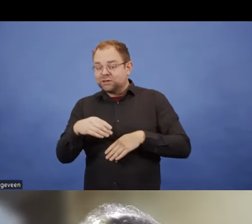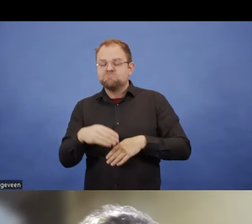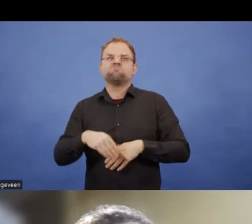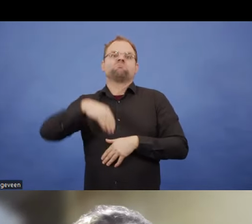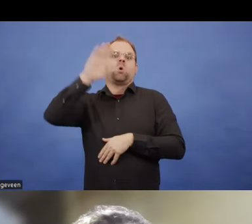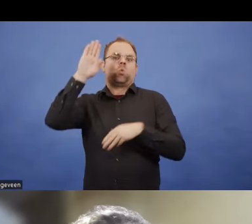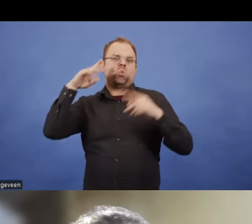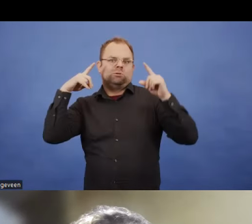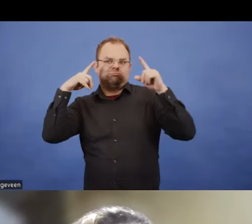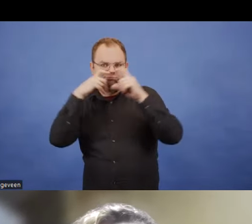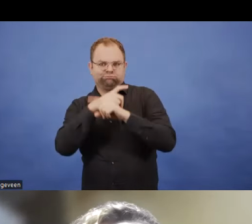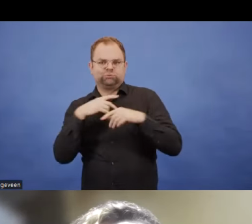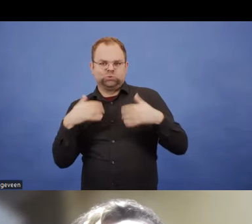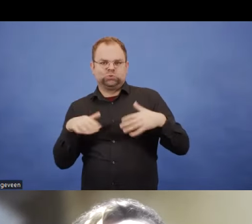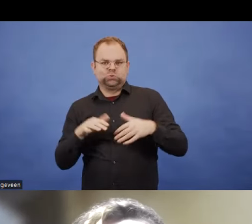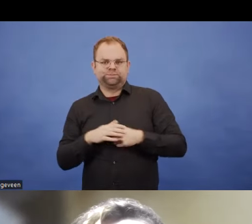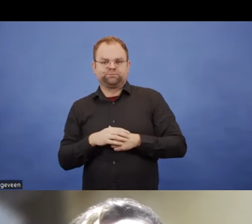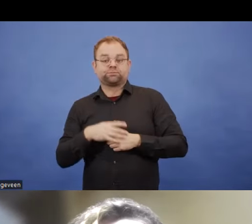articulate their claim.